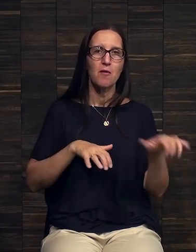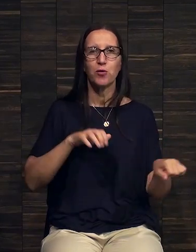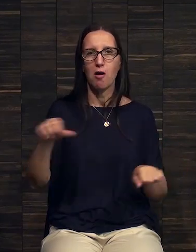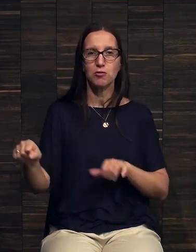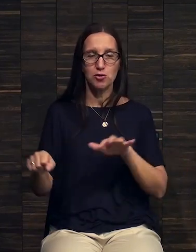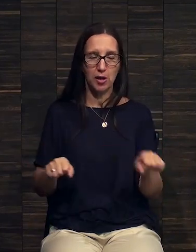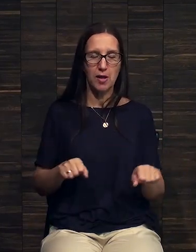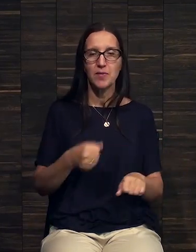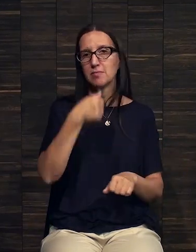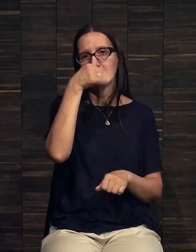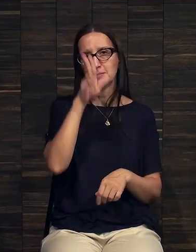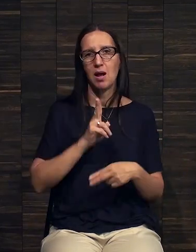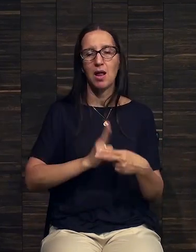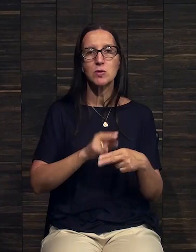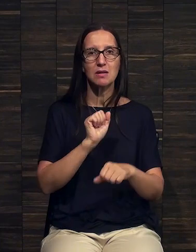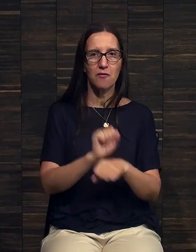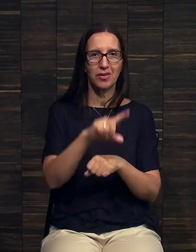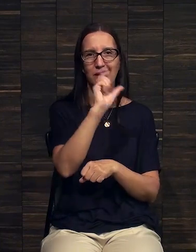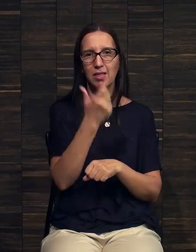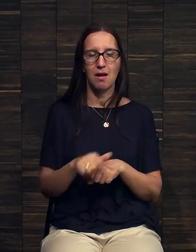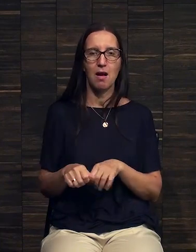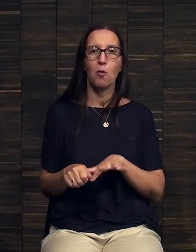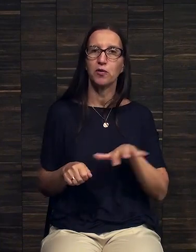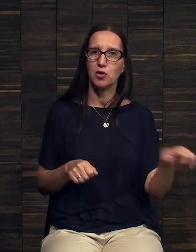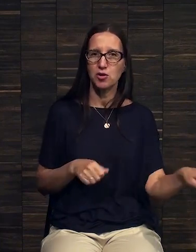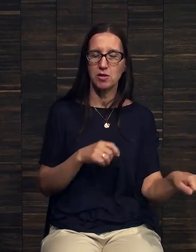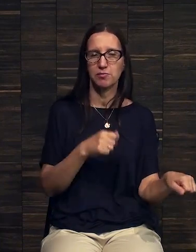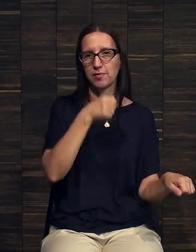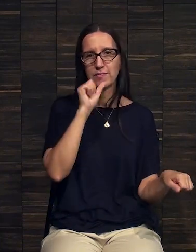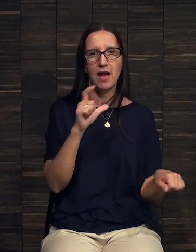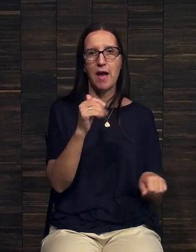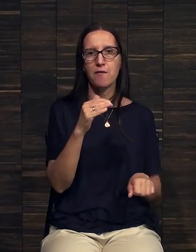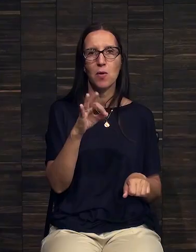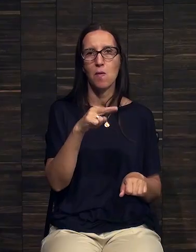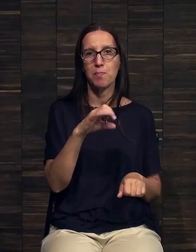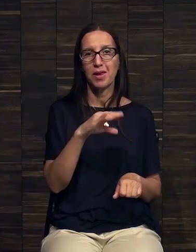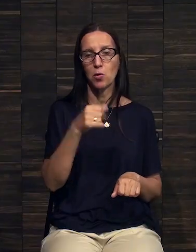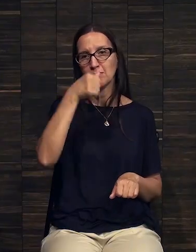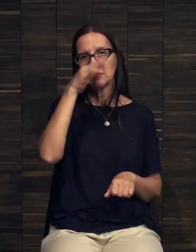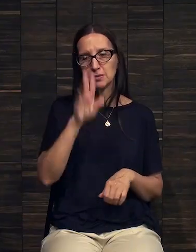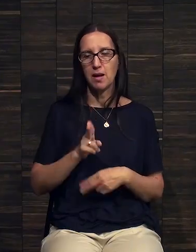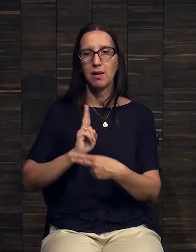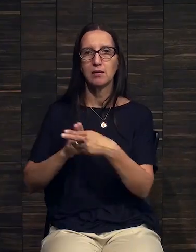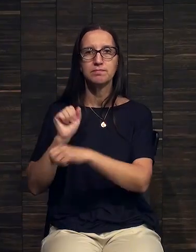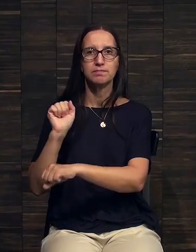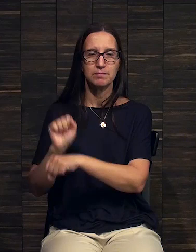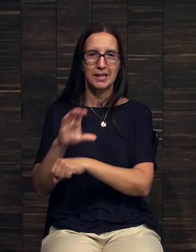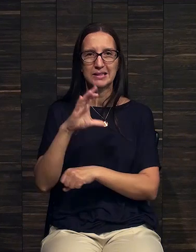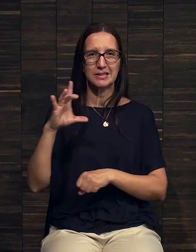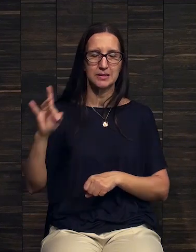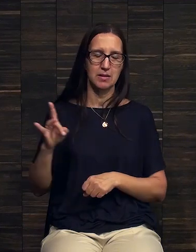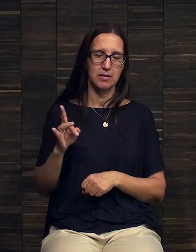from his invasion, and they failed to stop Italy from Ethiopian invasion, and